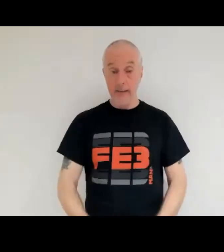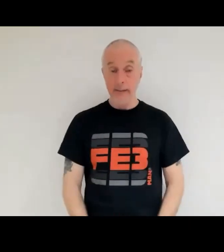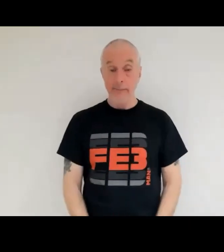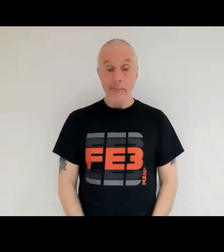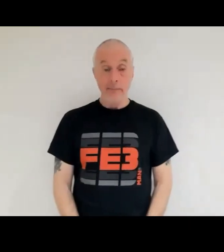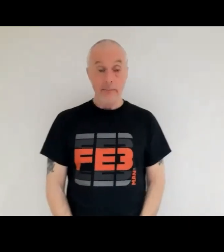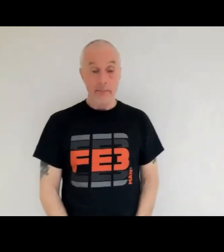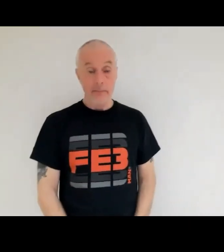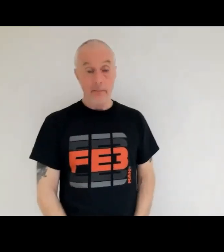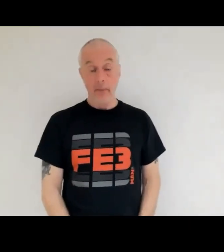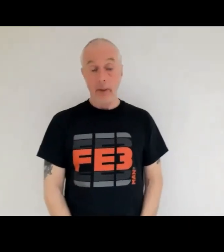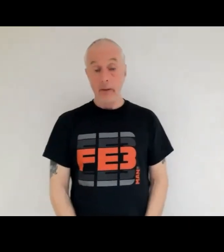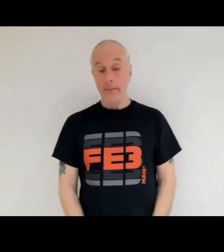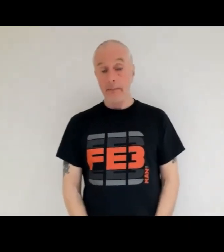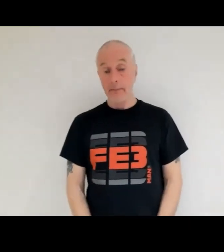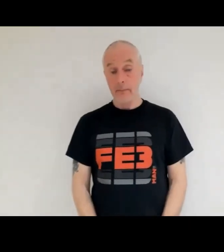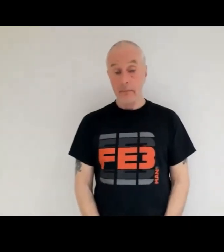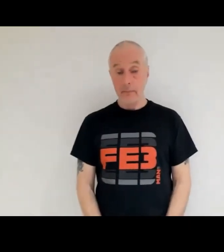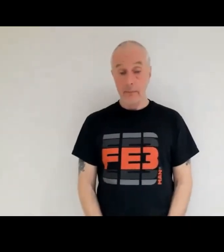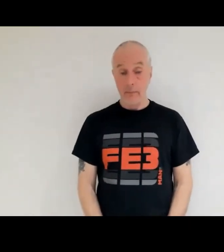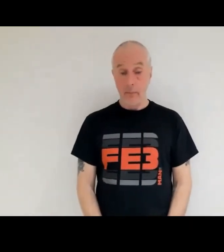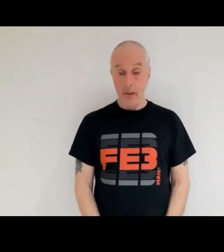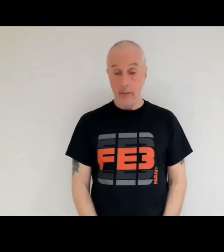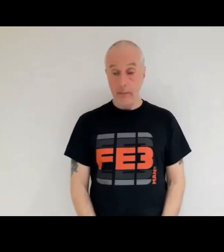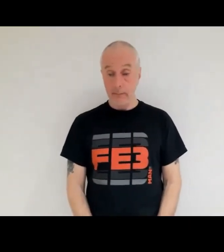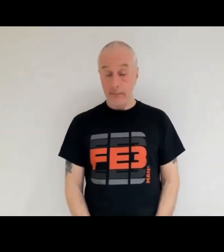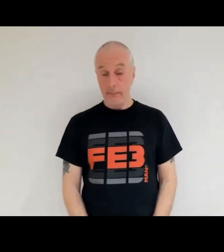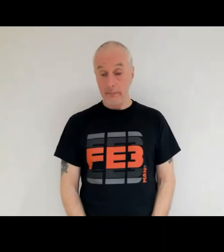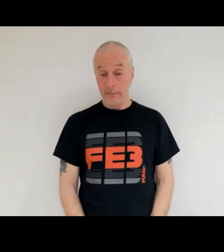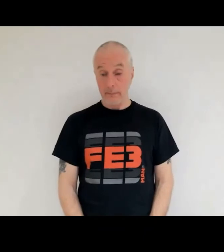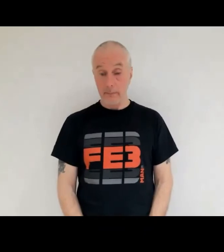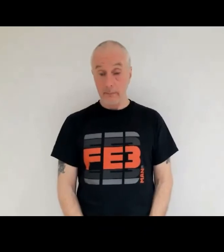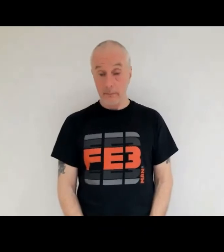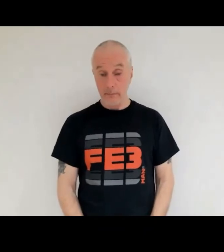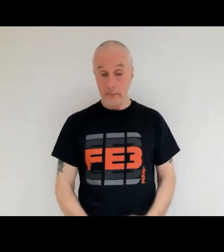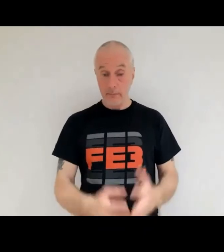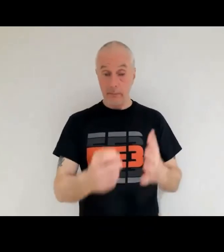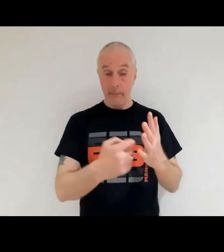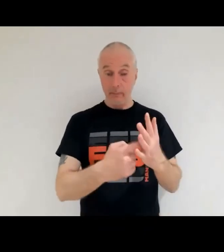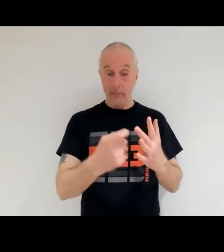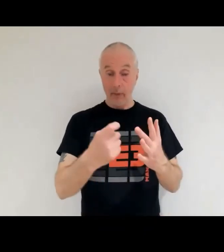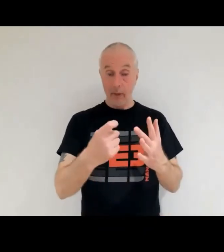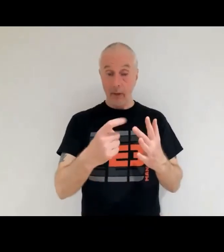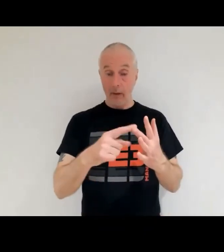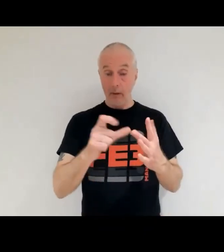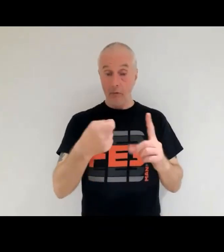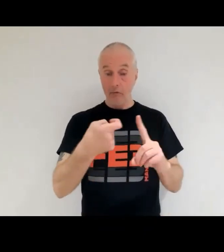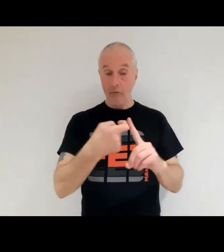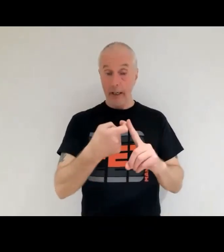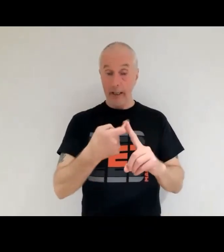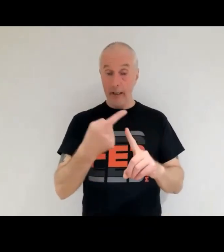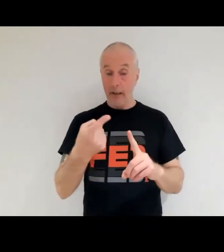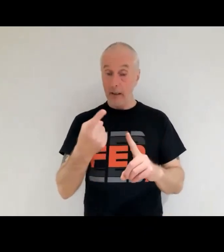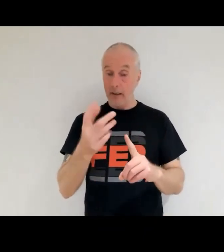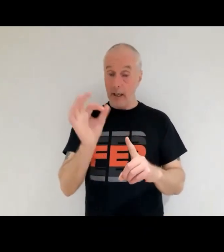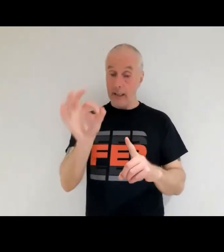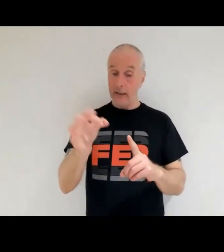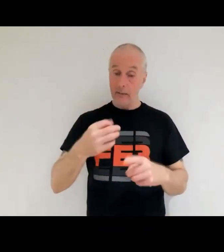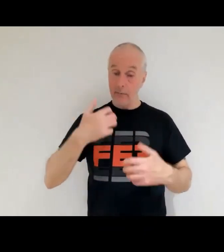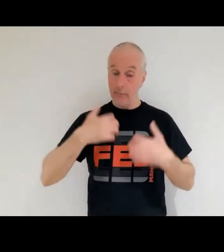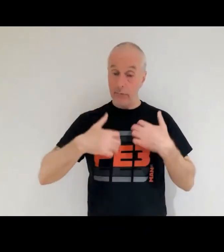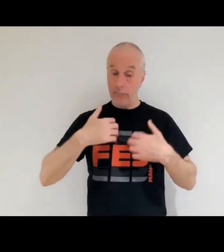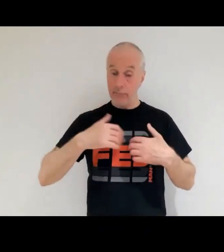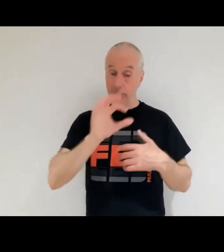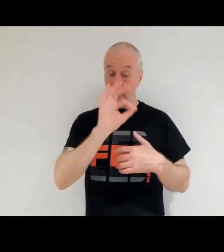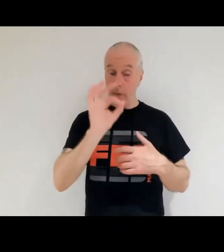Thank you, Tommy. Brilliant. Moving swiftly on, Rick's asked an interesting question. I'm not sure whether you'll have this information or data to hand, but he